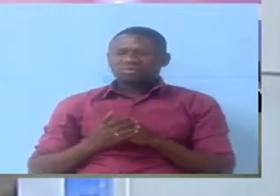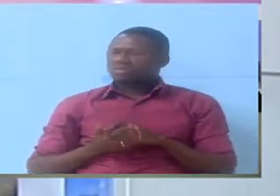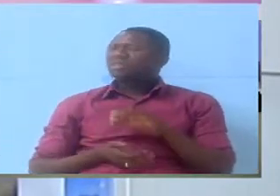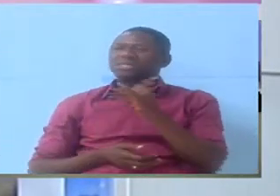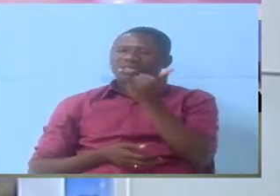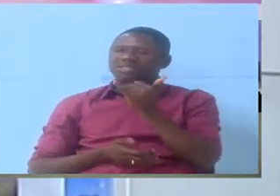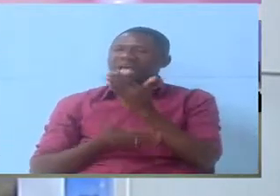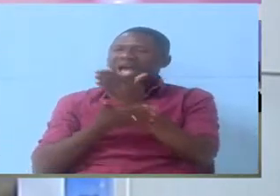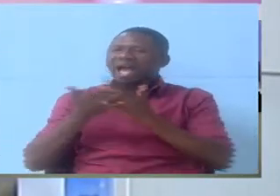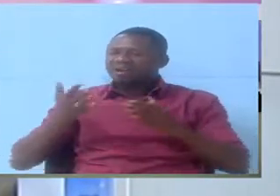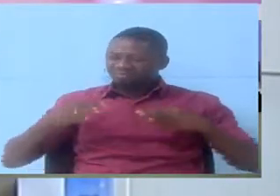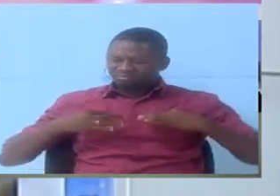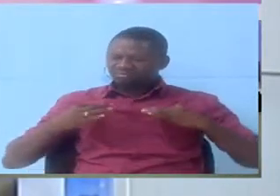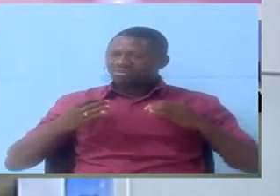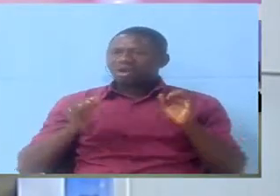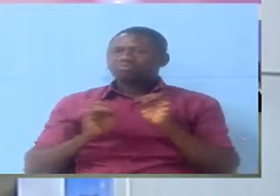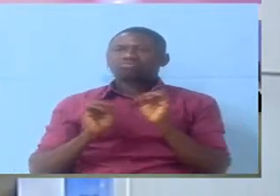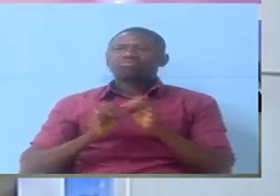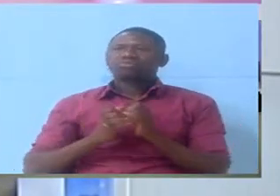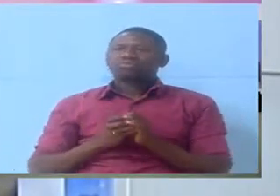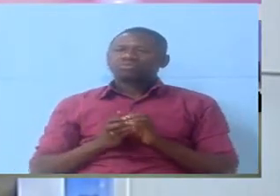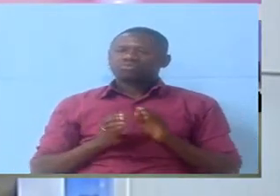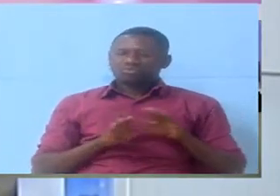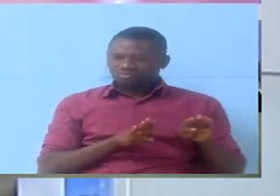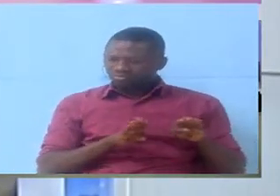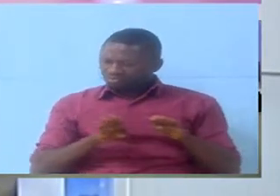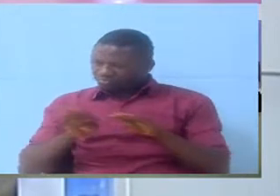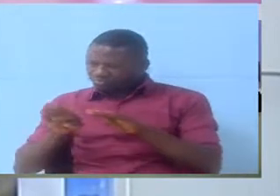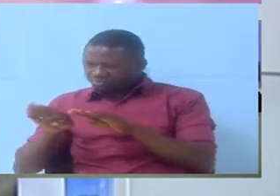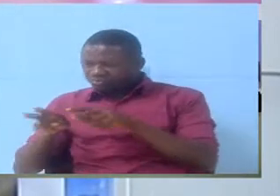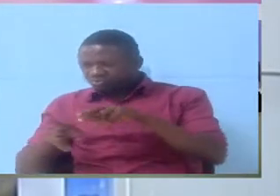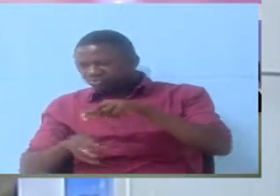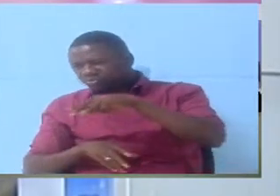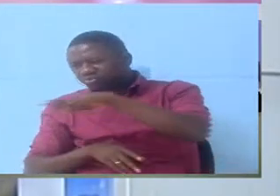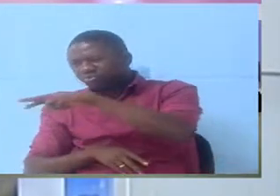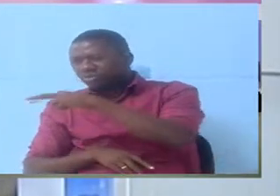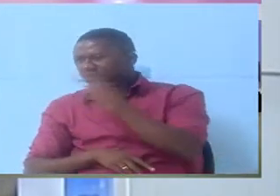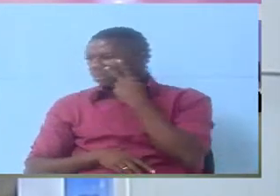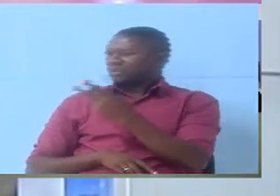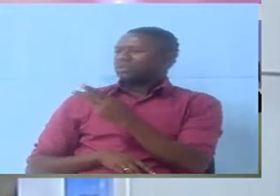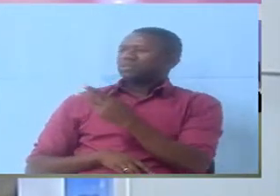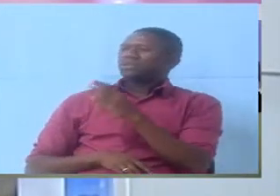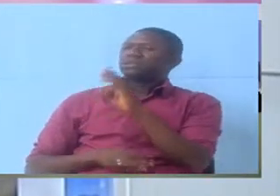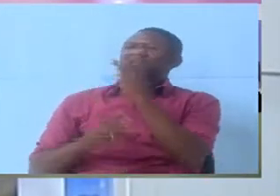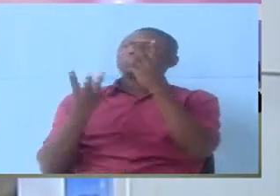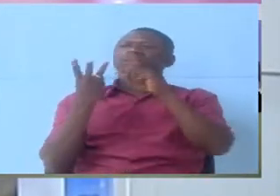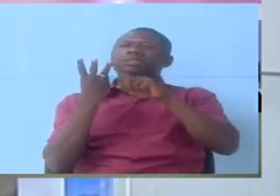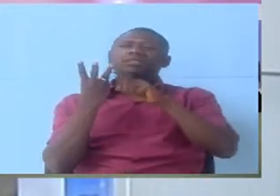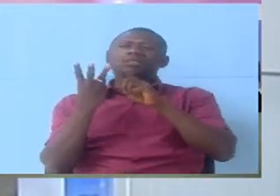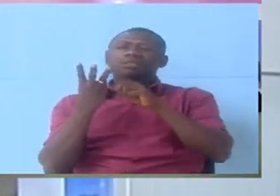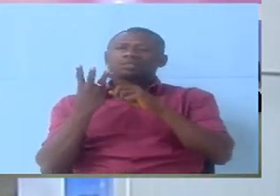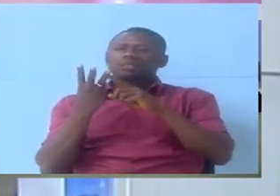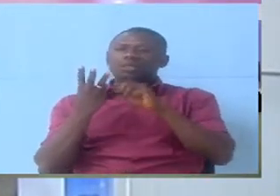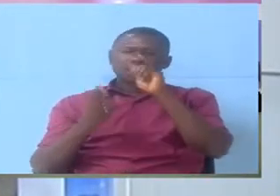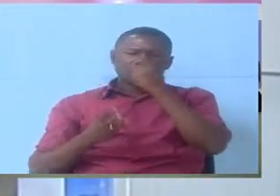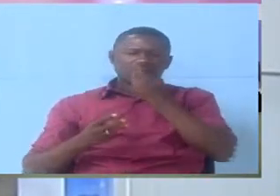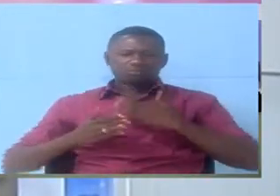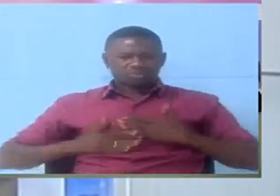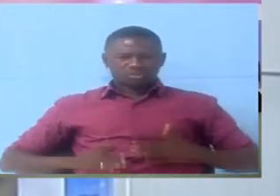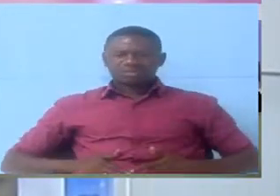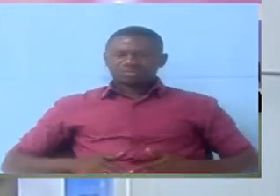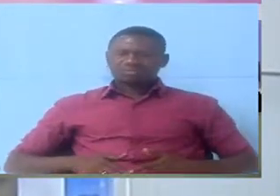afankilim mabala kense ngolo. So we moved forward again. Ntatanyato. We saw an other body. Afuredo fananje. I called the